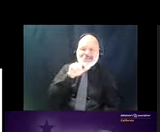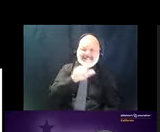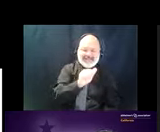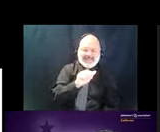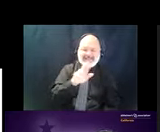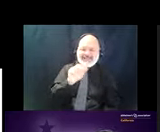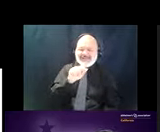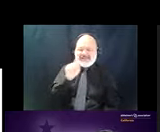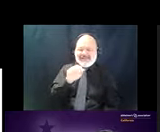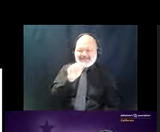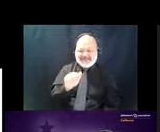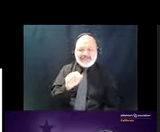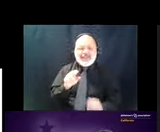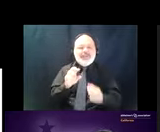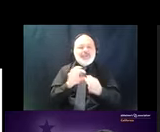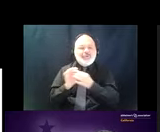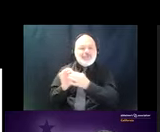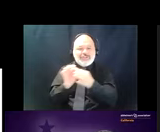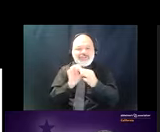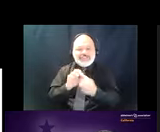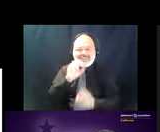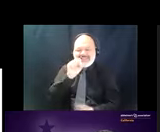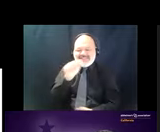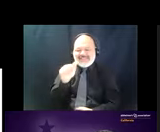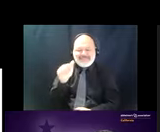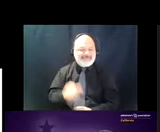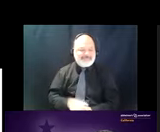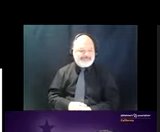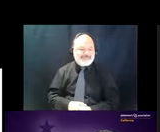USA, now about the demographic. Next one.